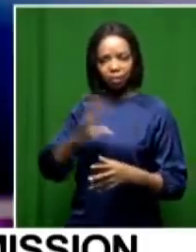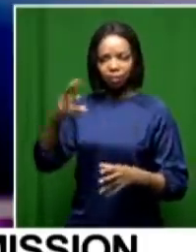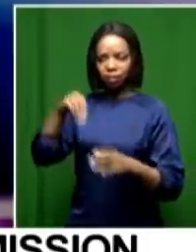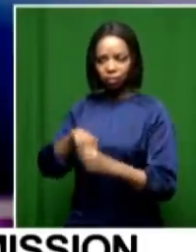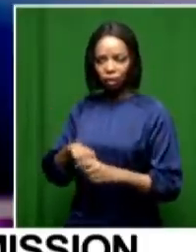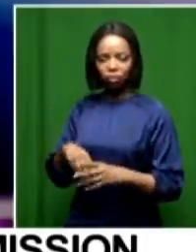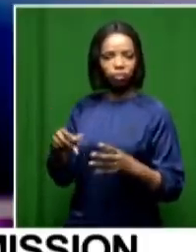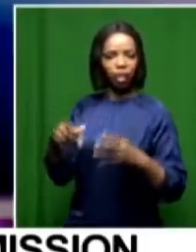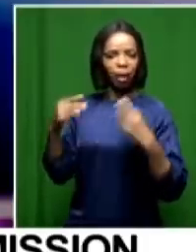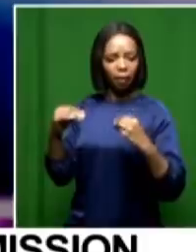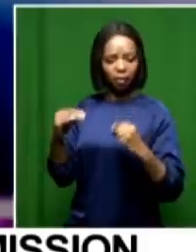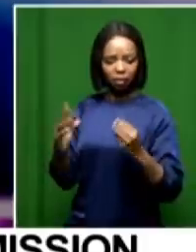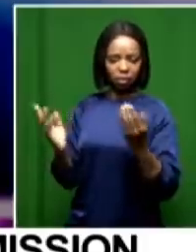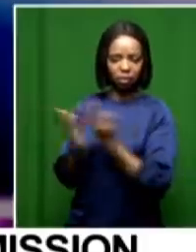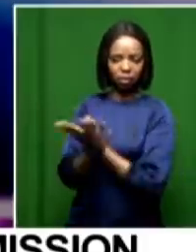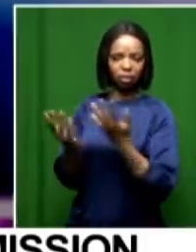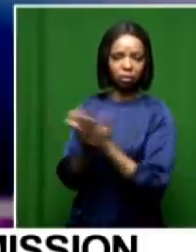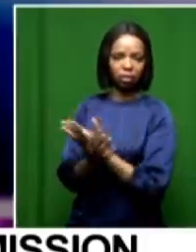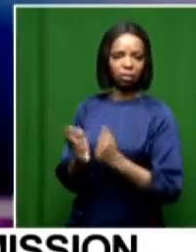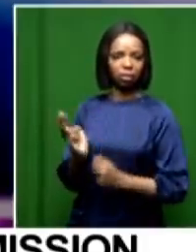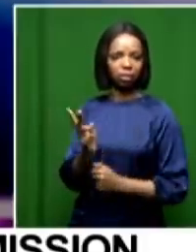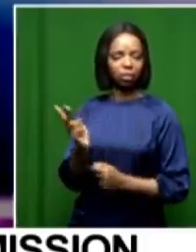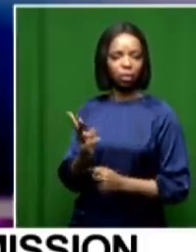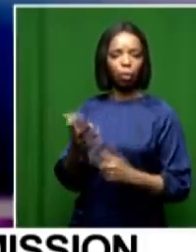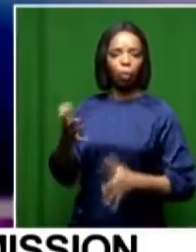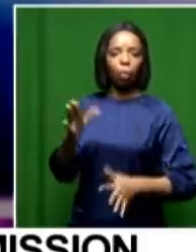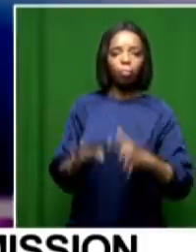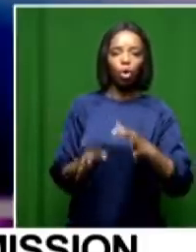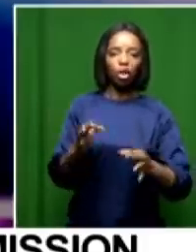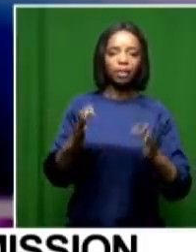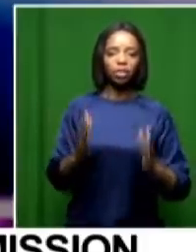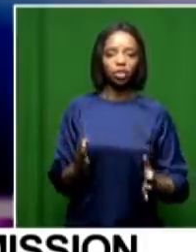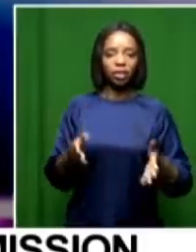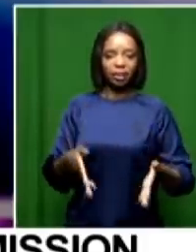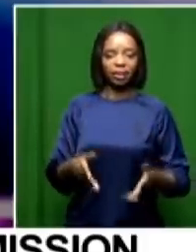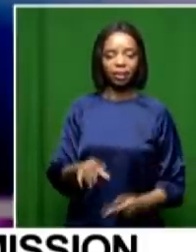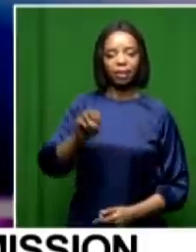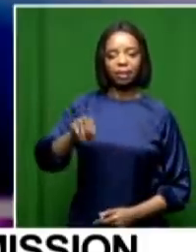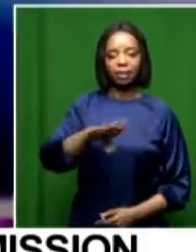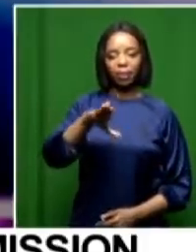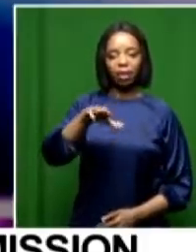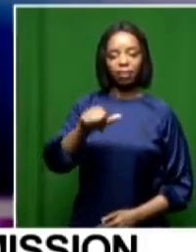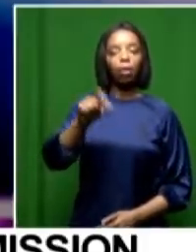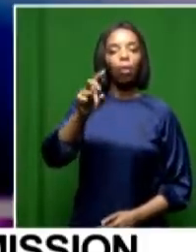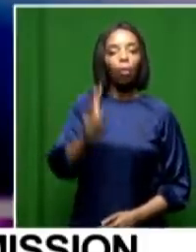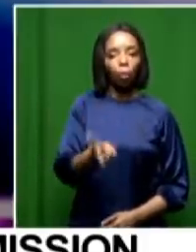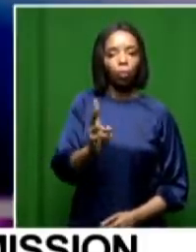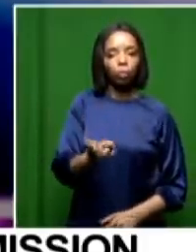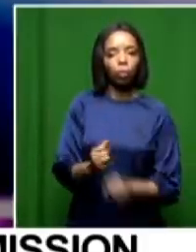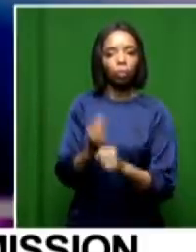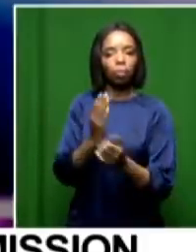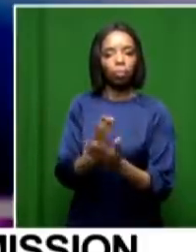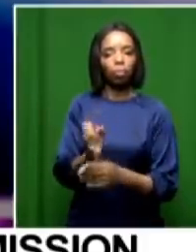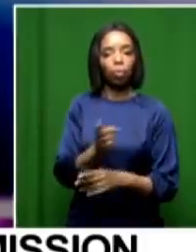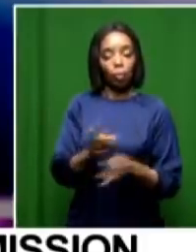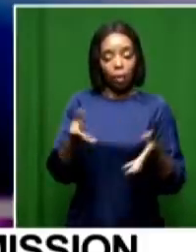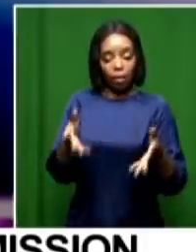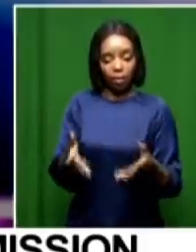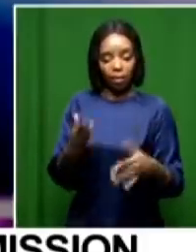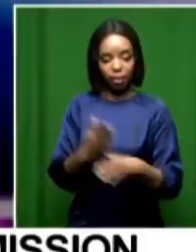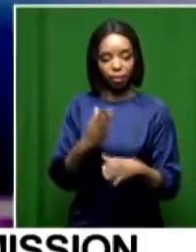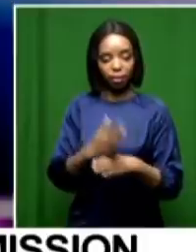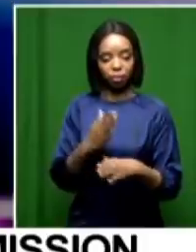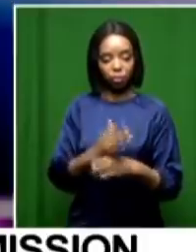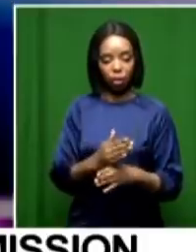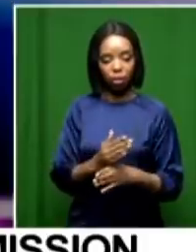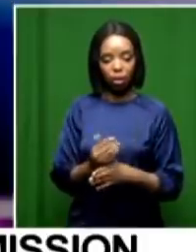entities or businesses aligned to politicians in South Africa, and to ensure that this work is also done through working